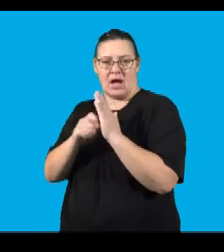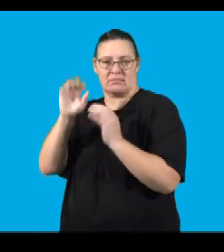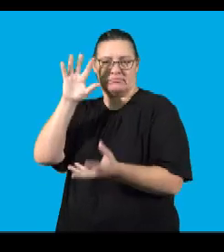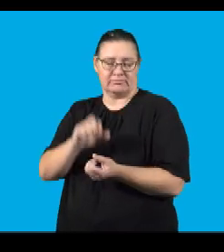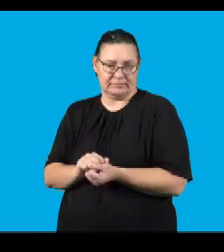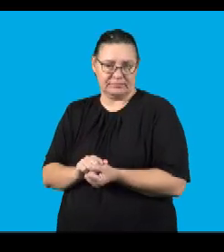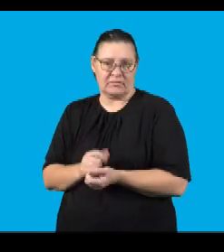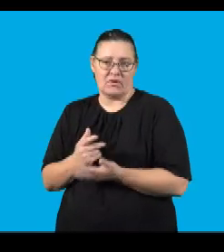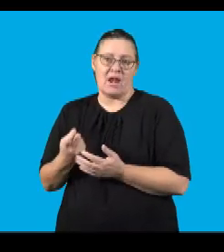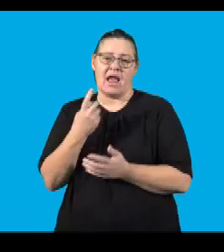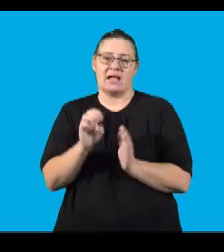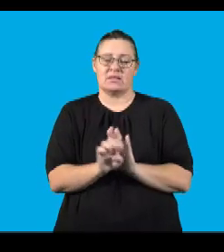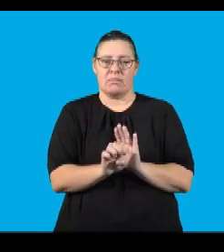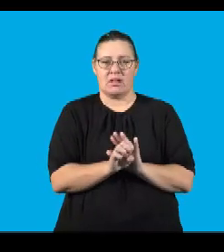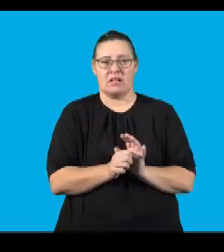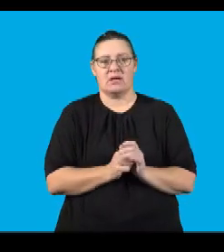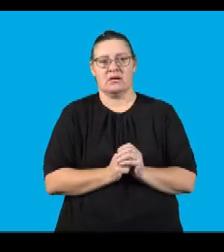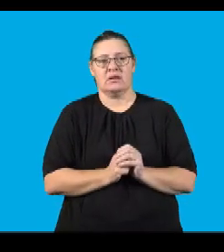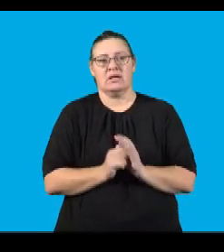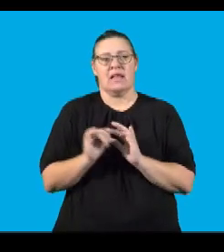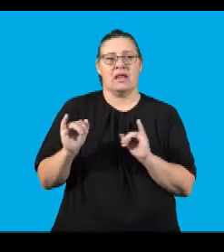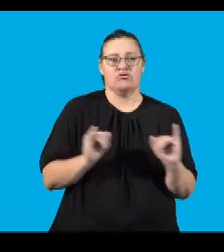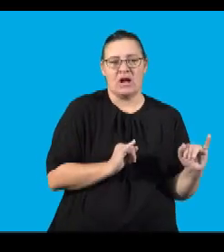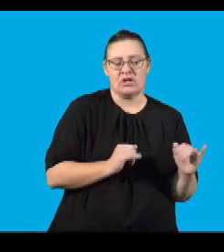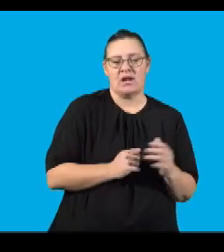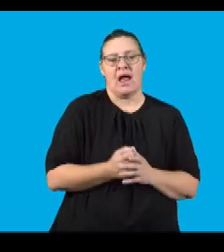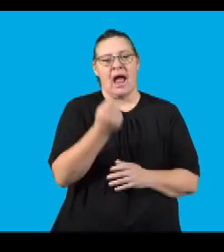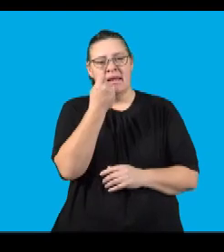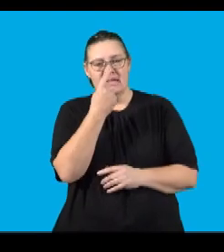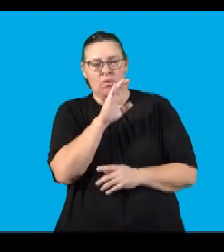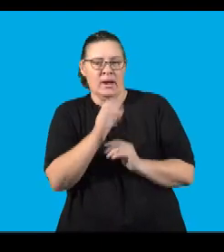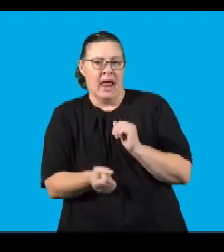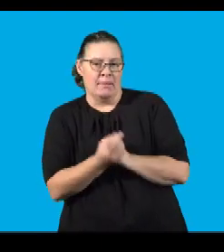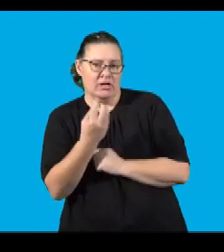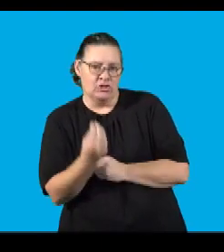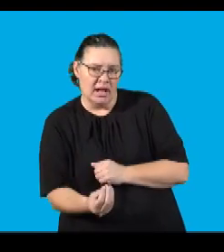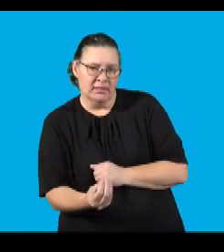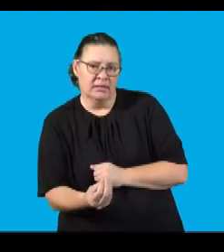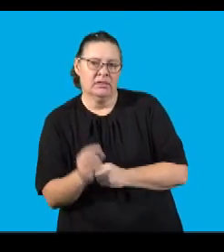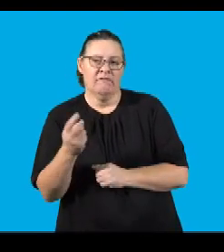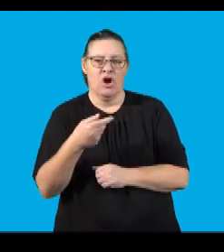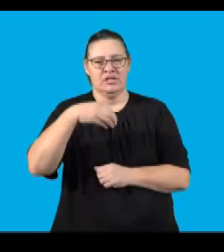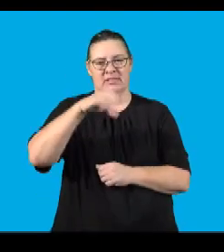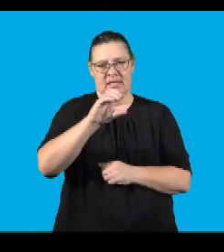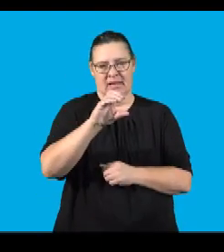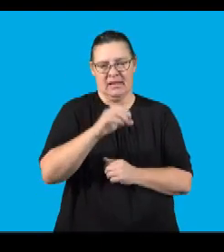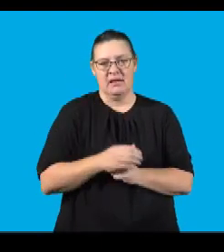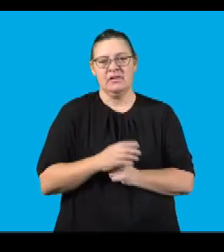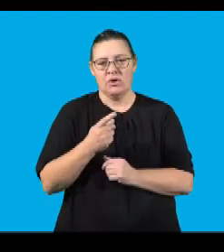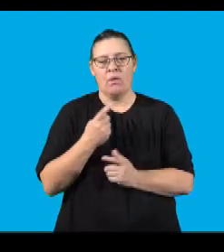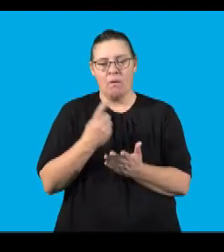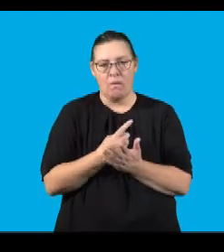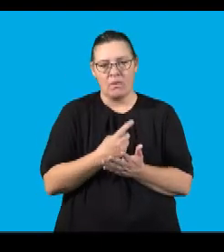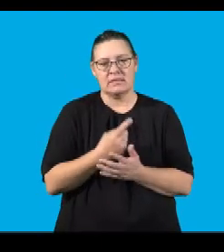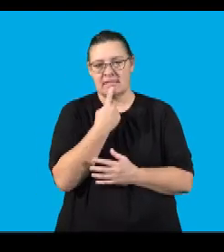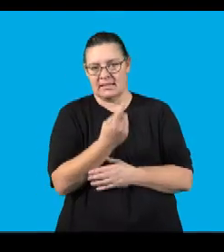information. If we use one example, this is the little introduction. Understanding what is happening to their child is the first step.